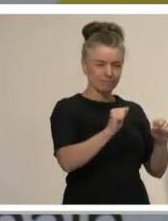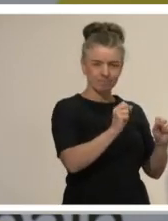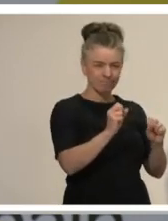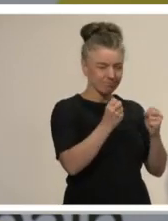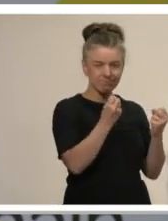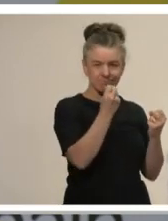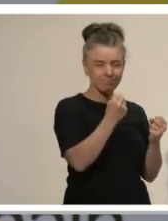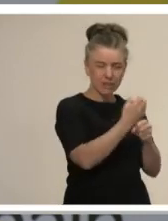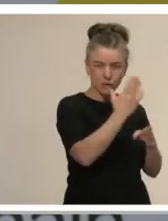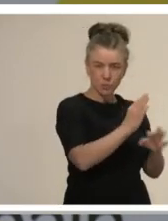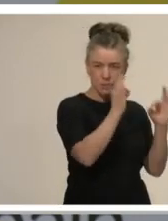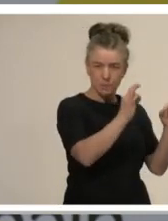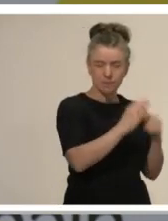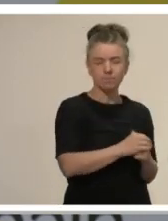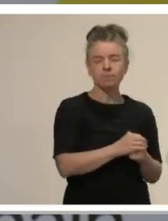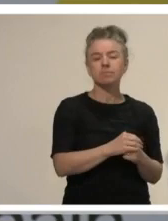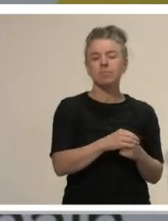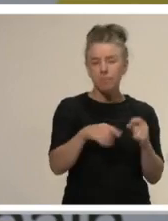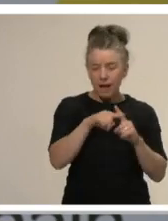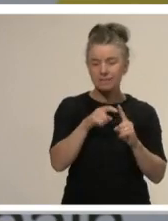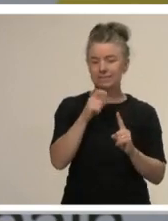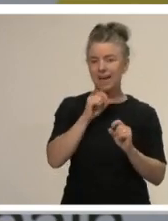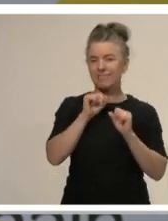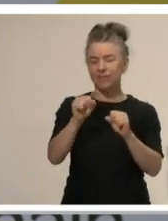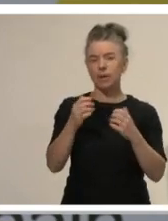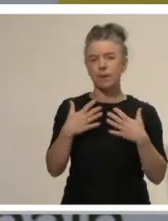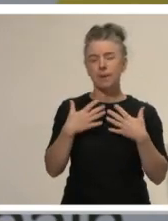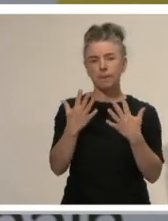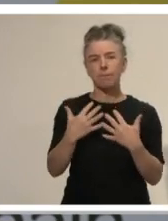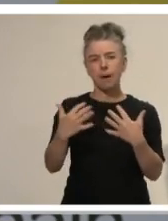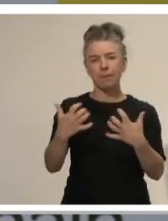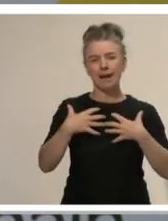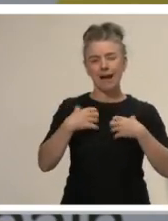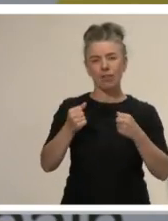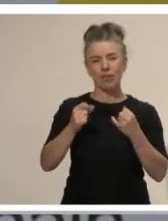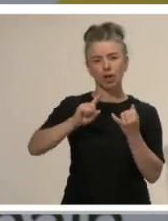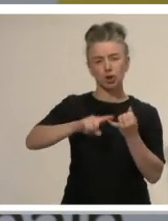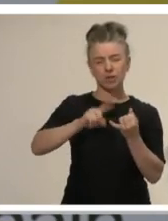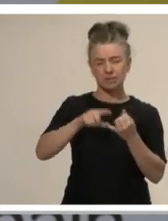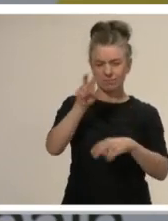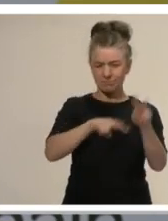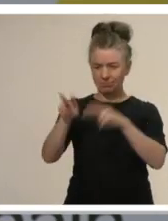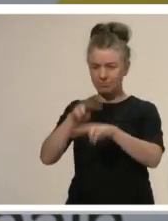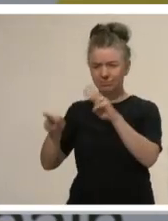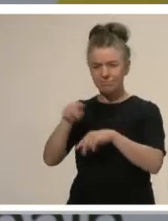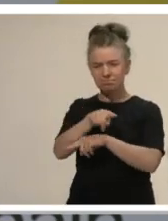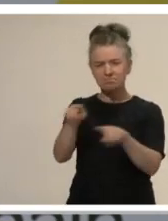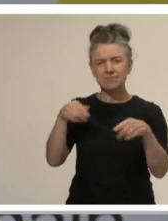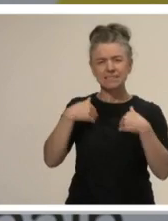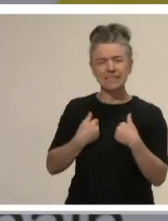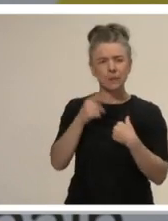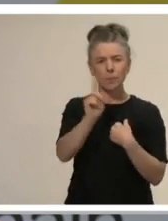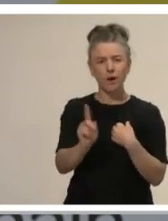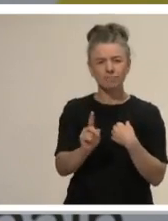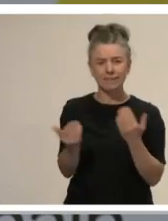got folk out visiting several of the public health units to do a needs analysis about what additional capacity